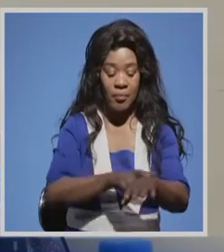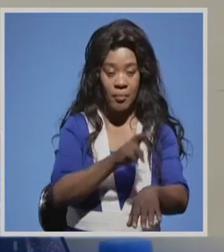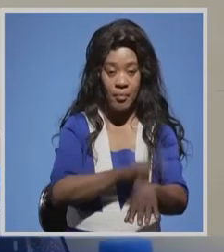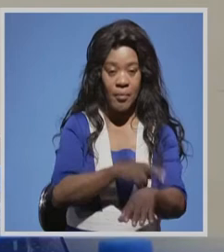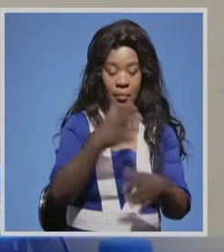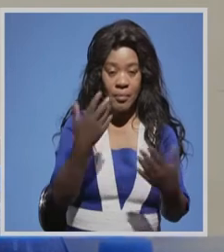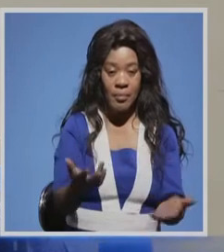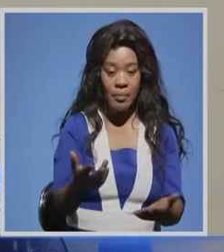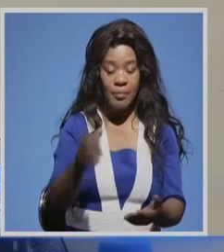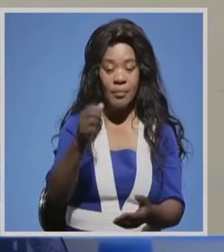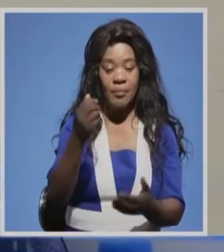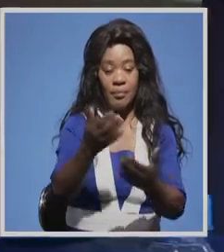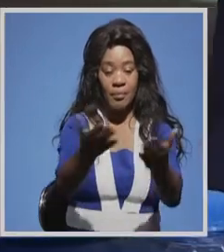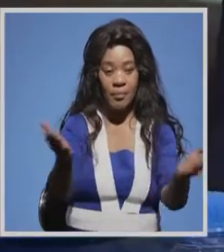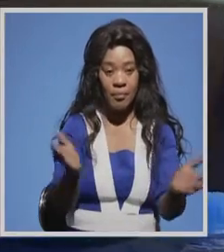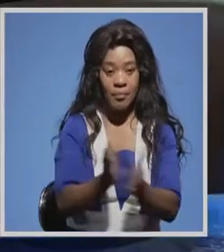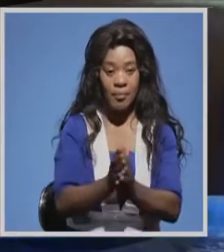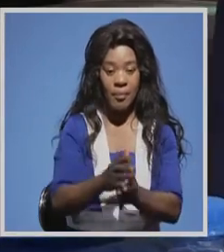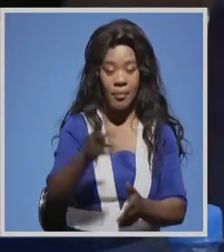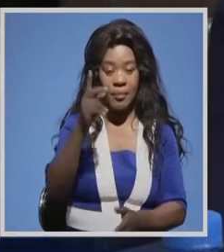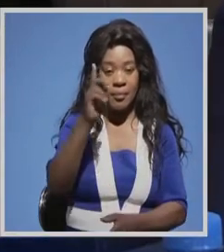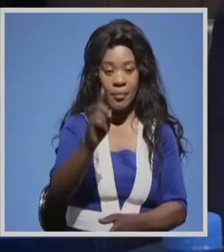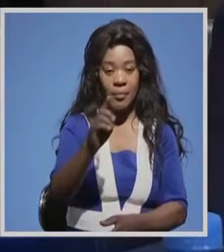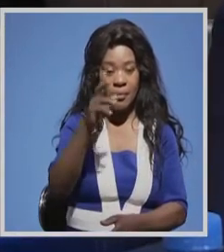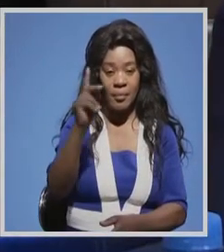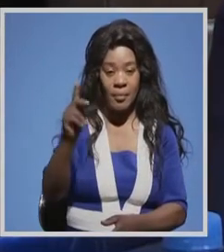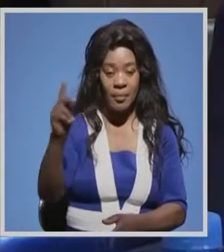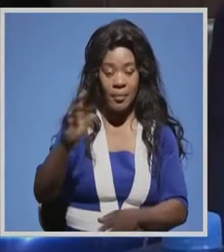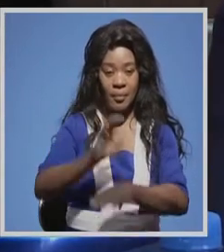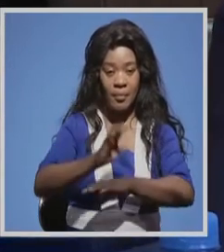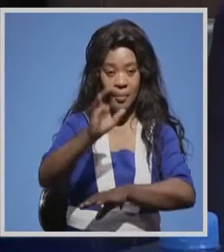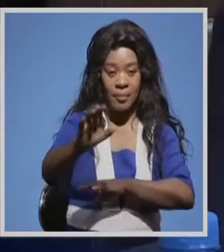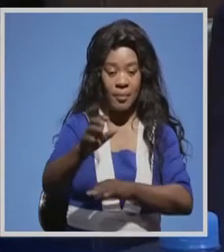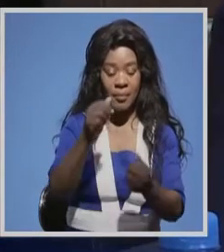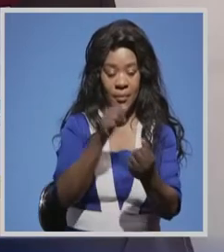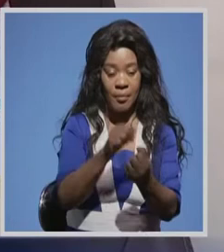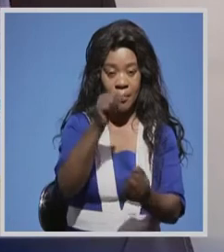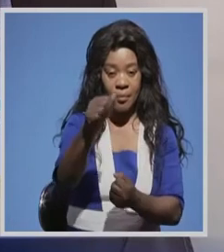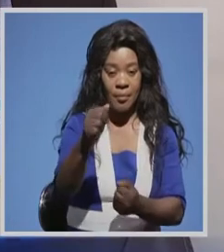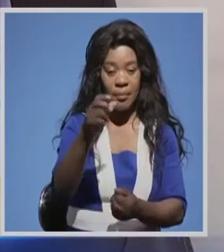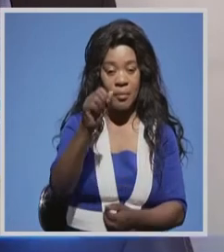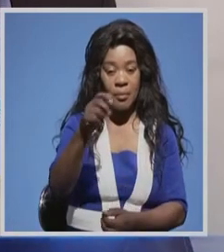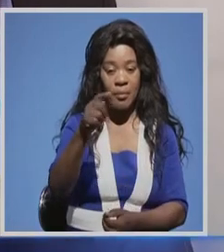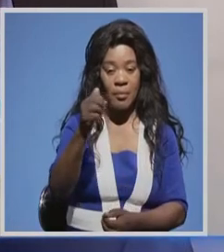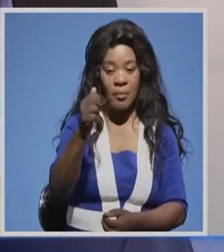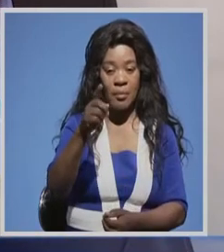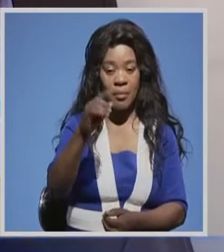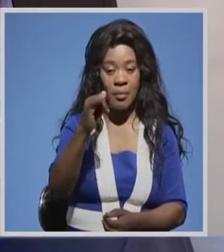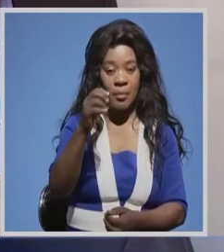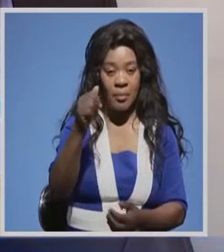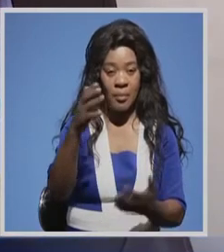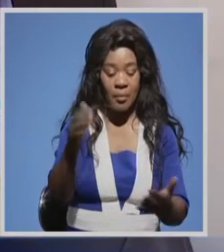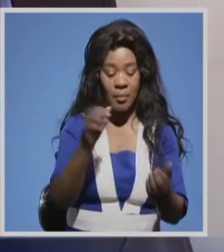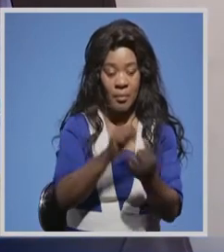in Kasama, David Kaunda in Chipata, and Solwezi Stadium in Solwezi, will